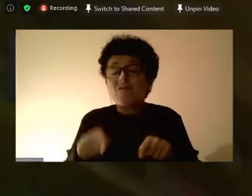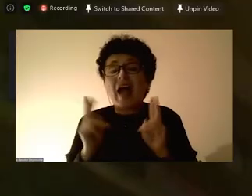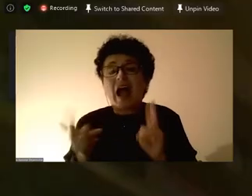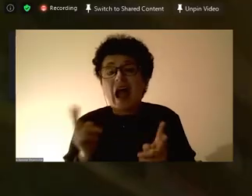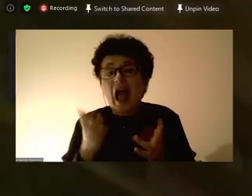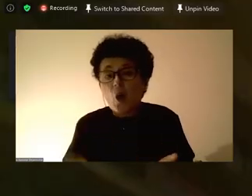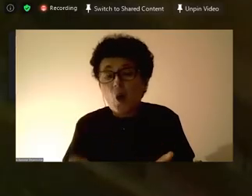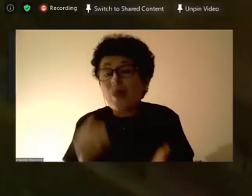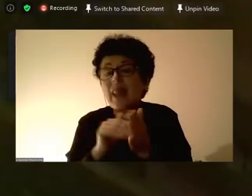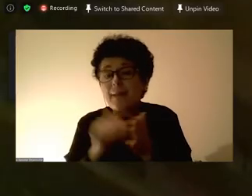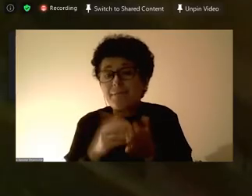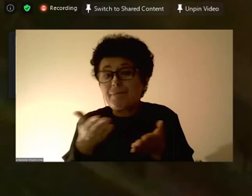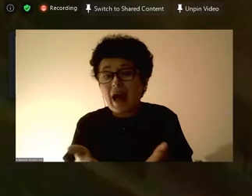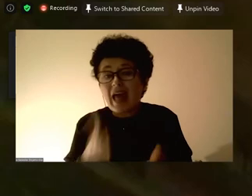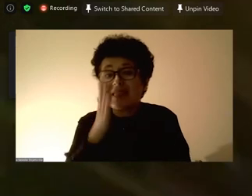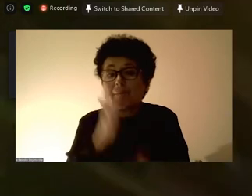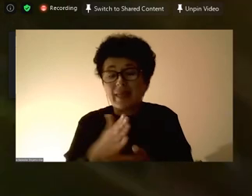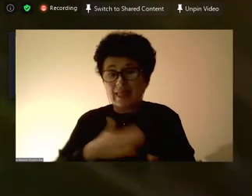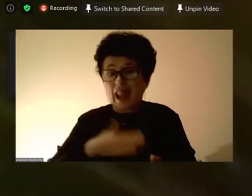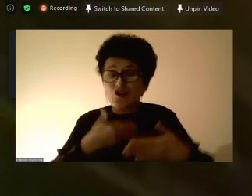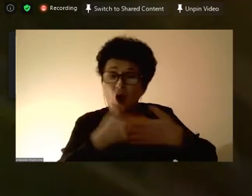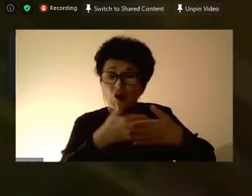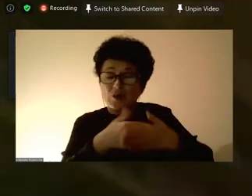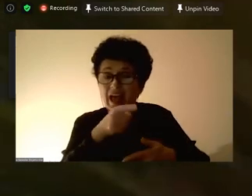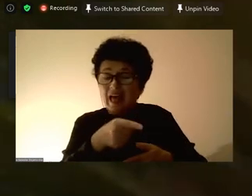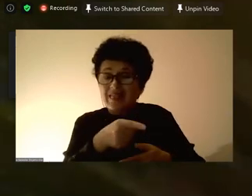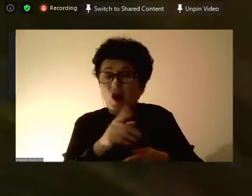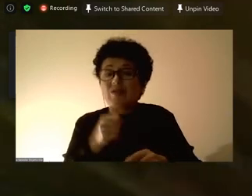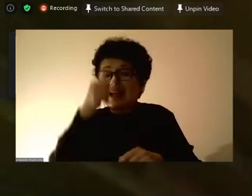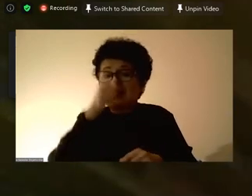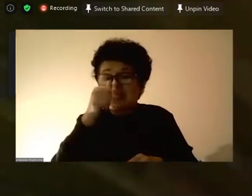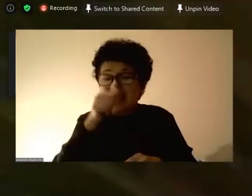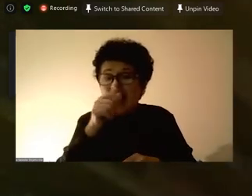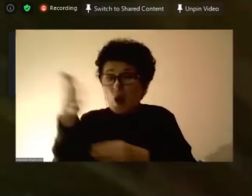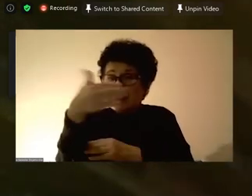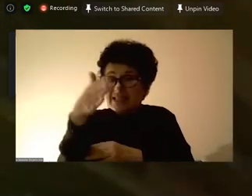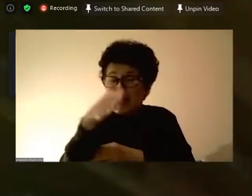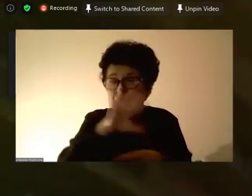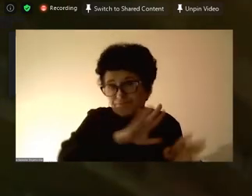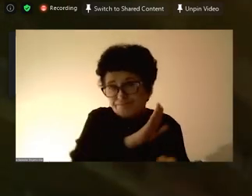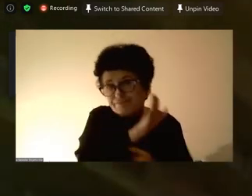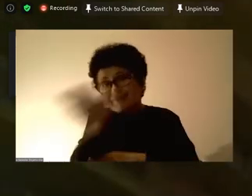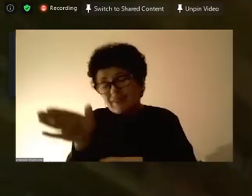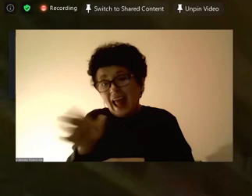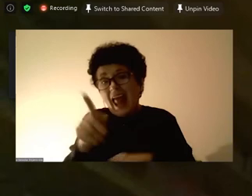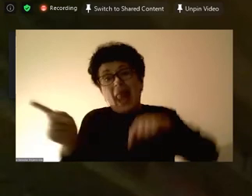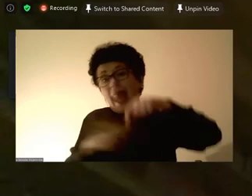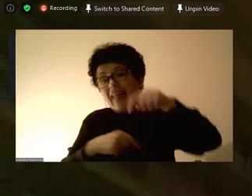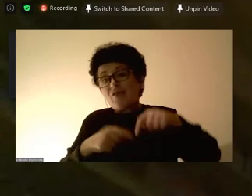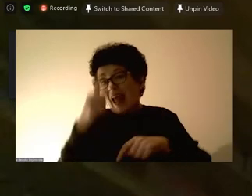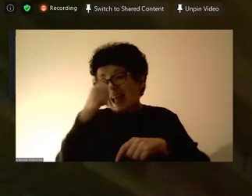not sexuality in the corner, but sexuality in the middle of your life. Sexuality is really important, but